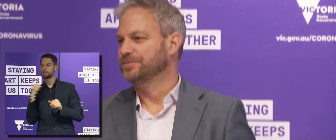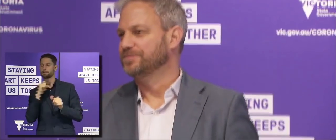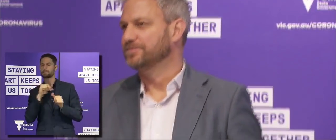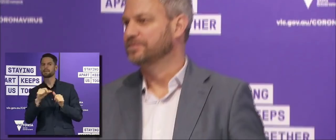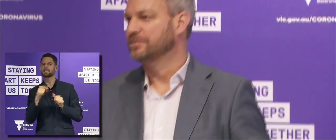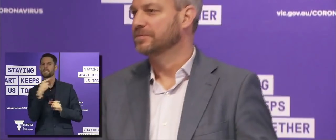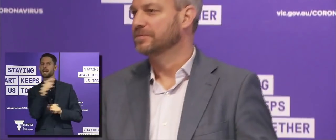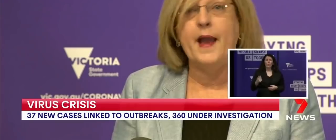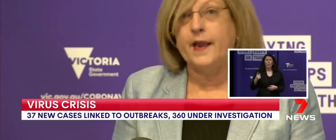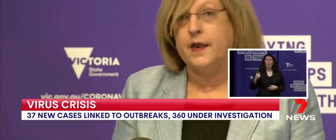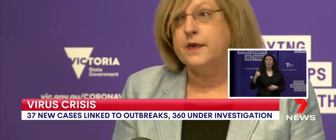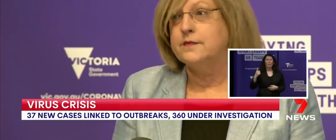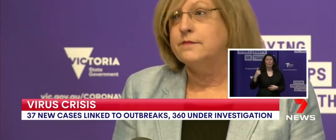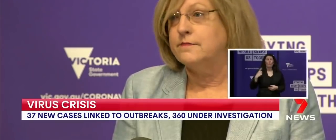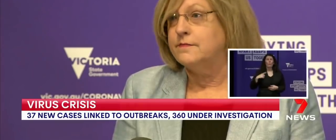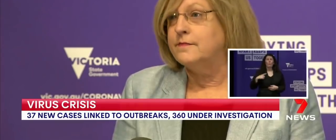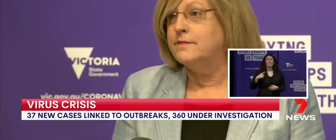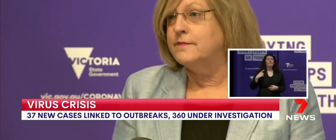Any other